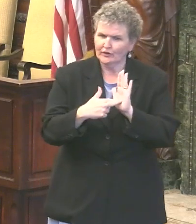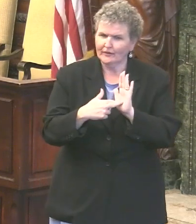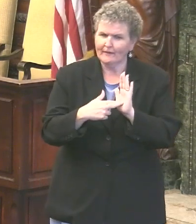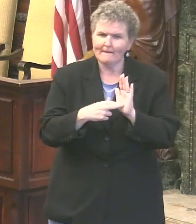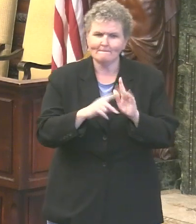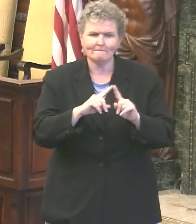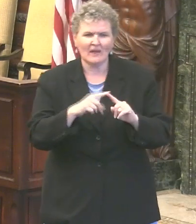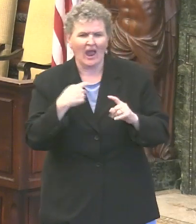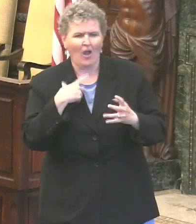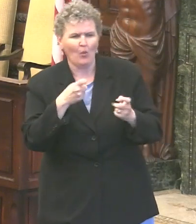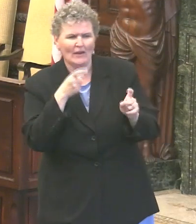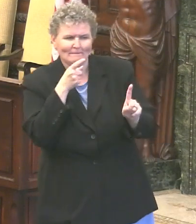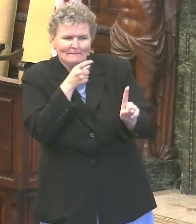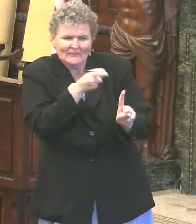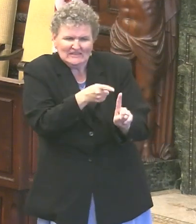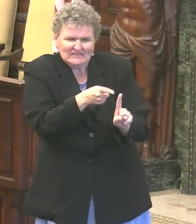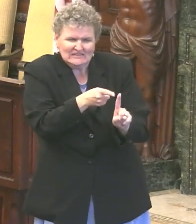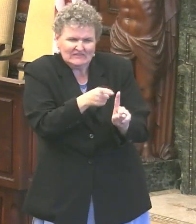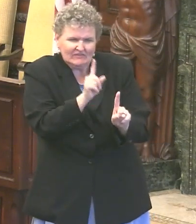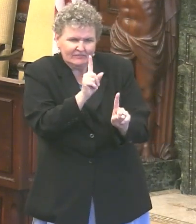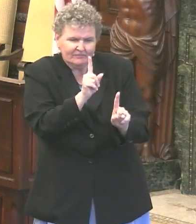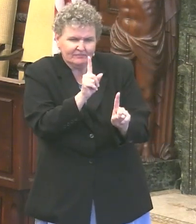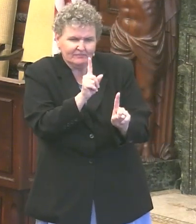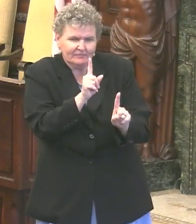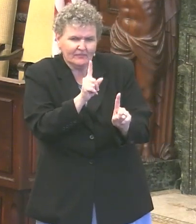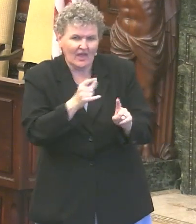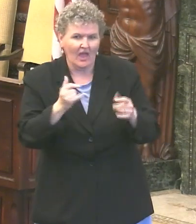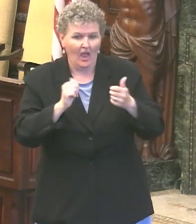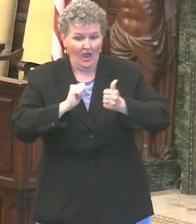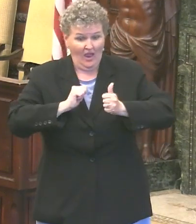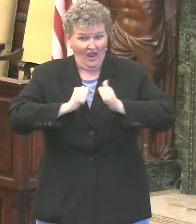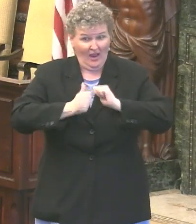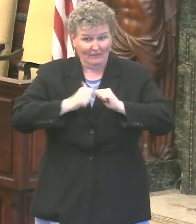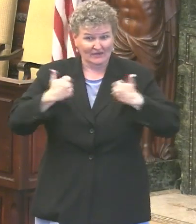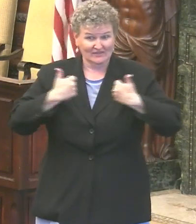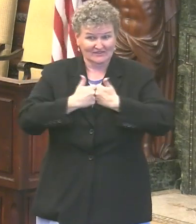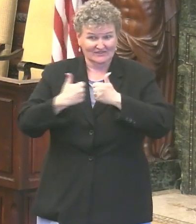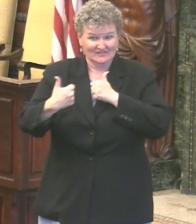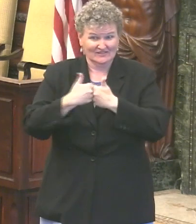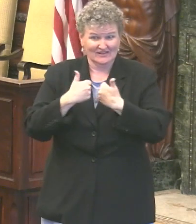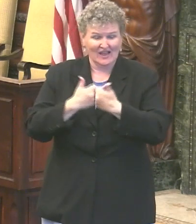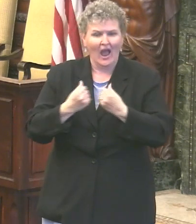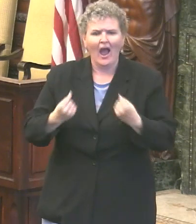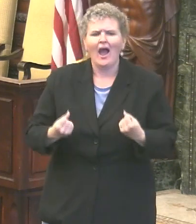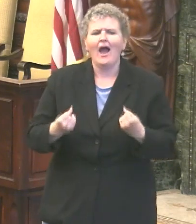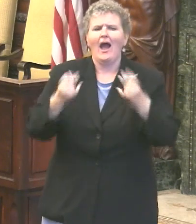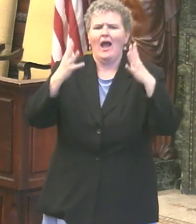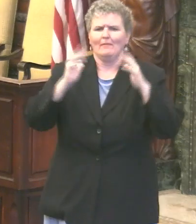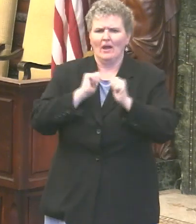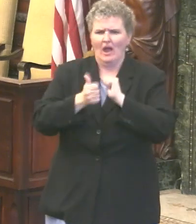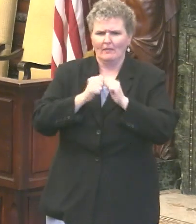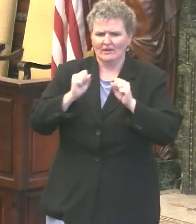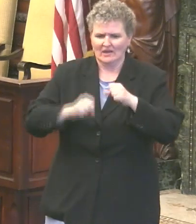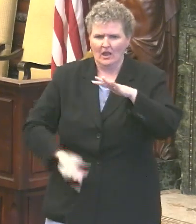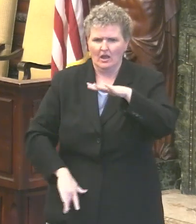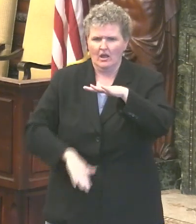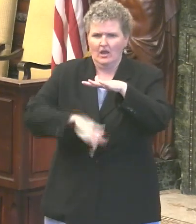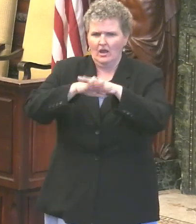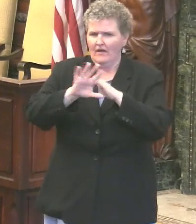down, you said the competition, the amount of competitors would be limited to 50.